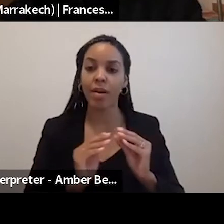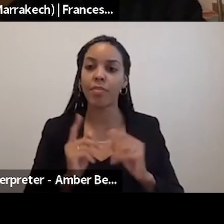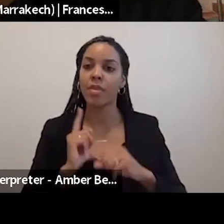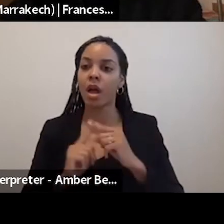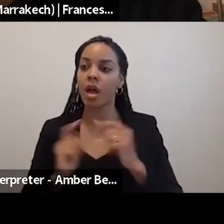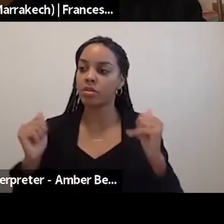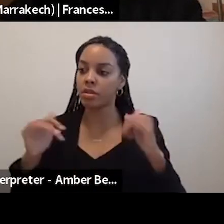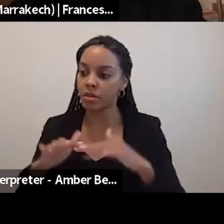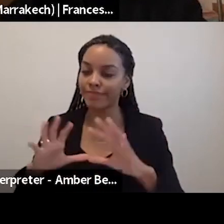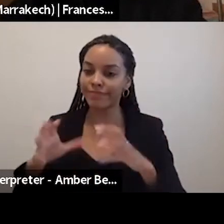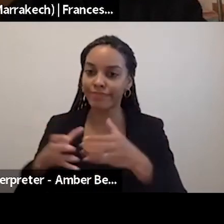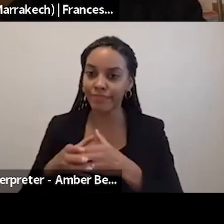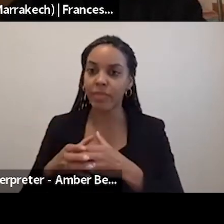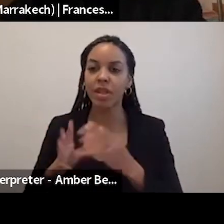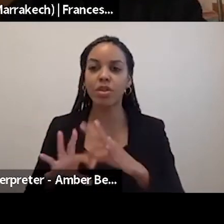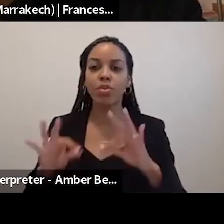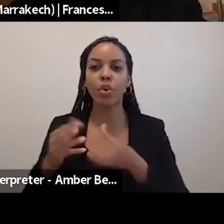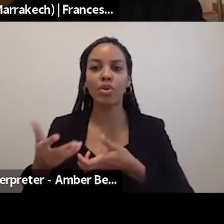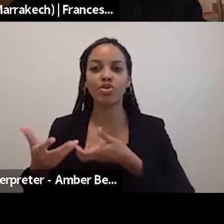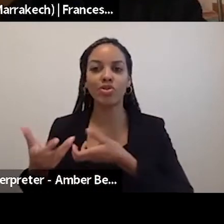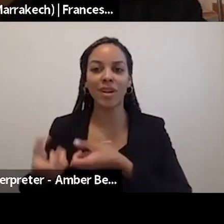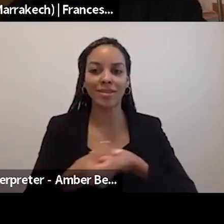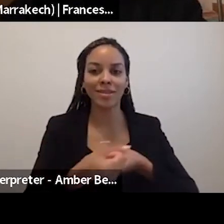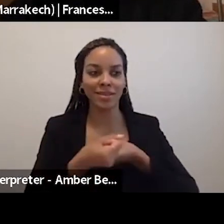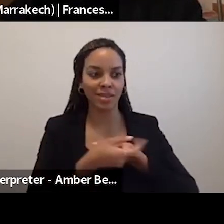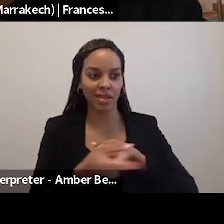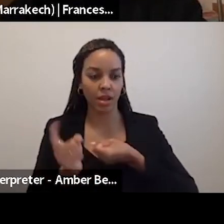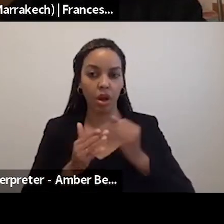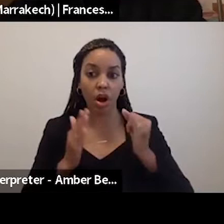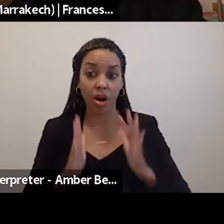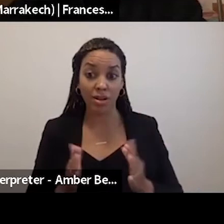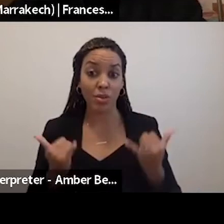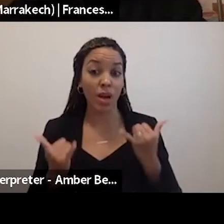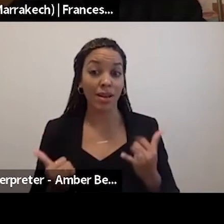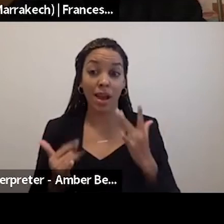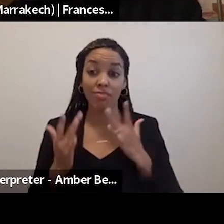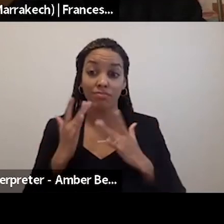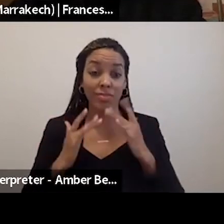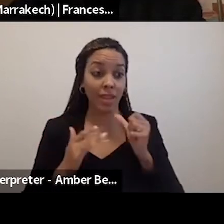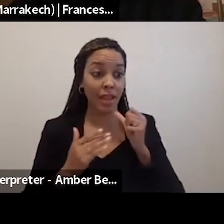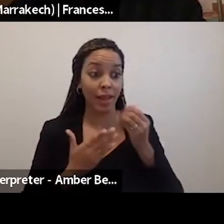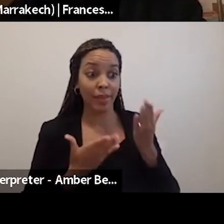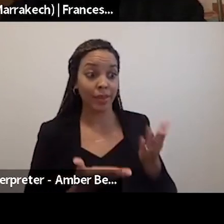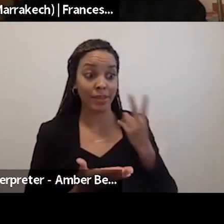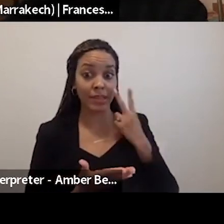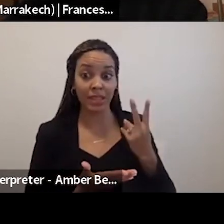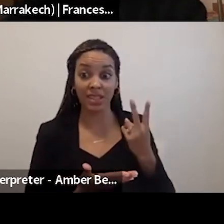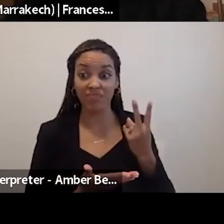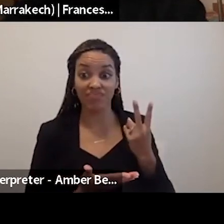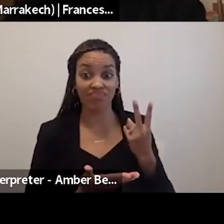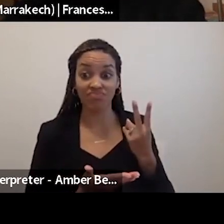artists, which is something that is really lacking where we are, especially